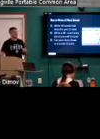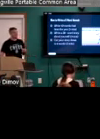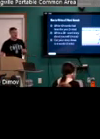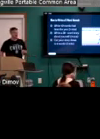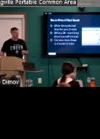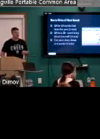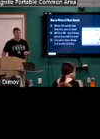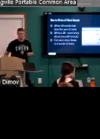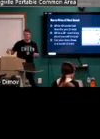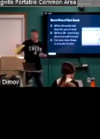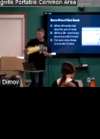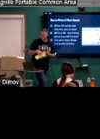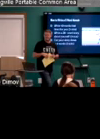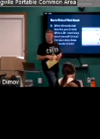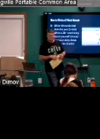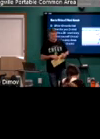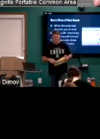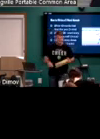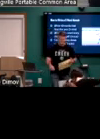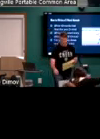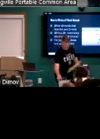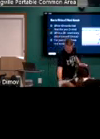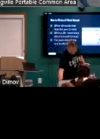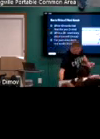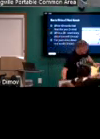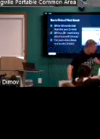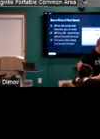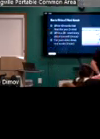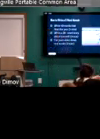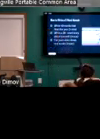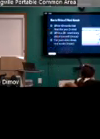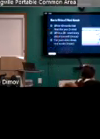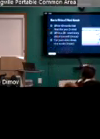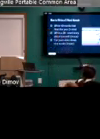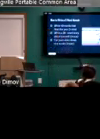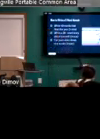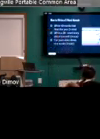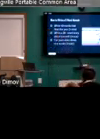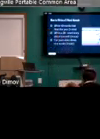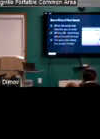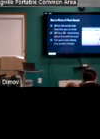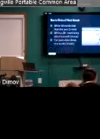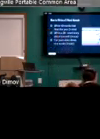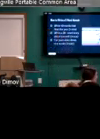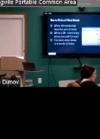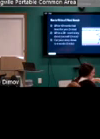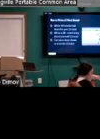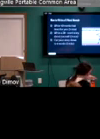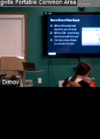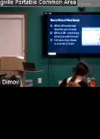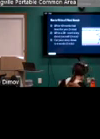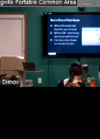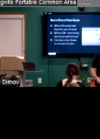other markers than. Yeah, sorry, we've got markers kind of spread around, so if you don't have one that works. It works, it's